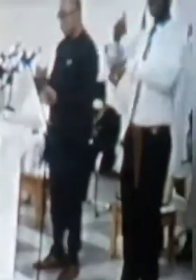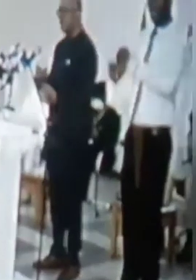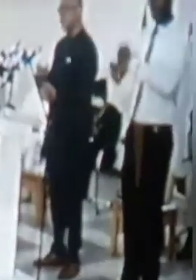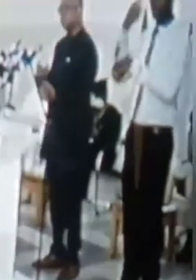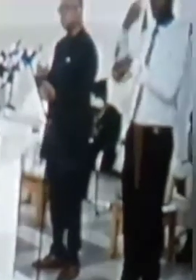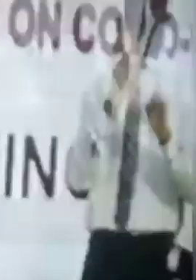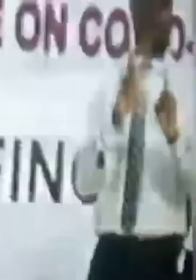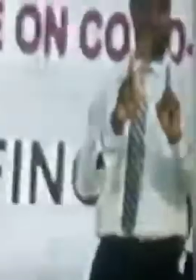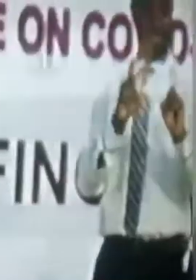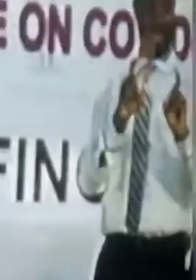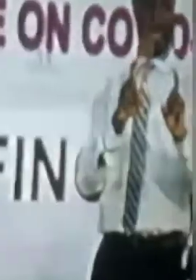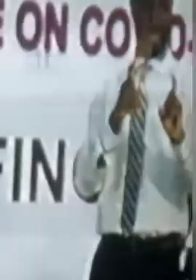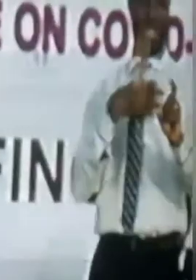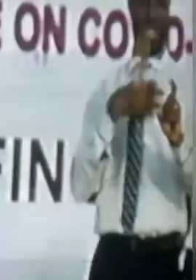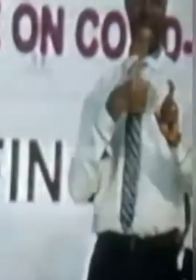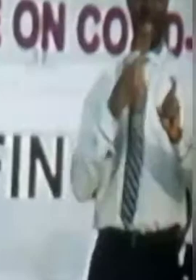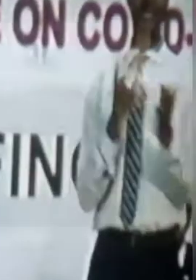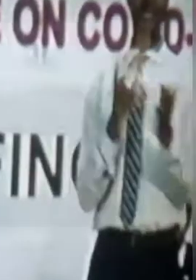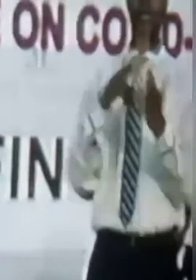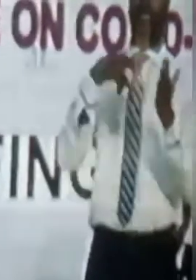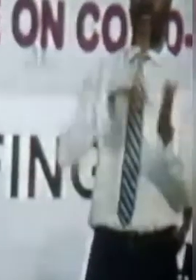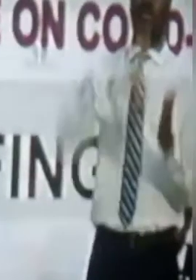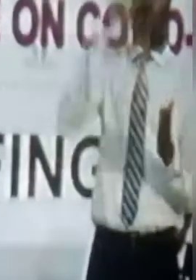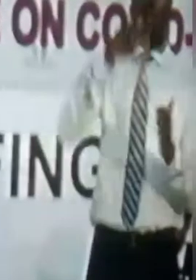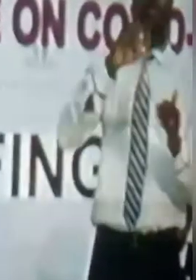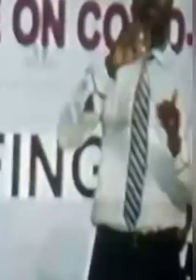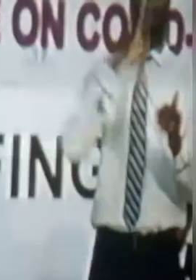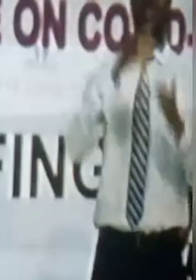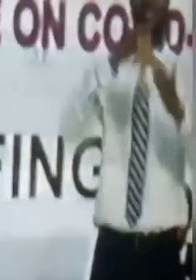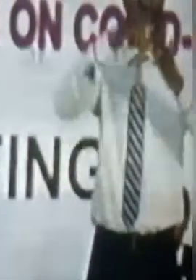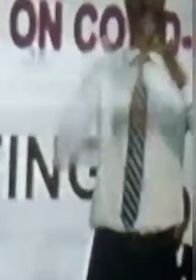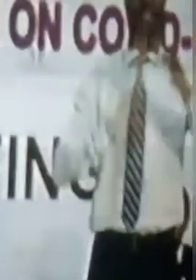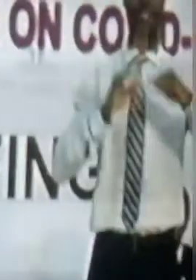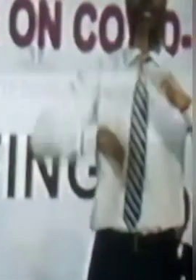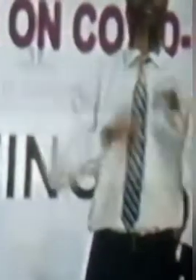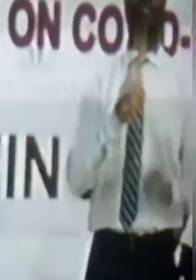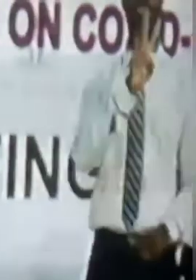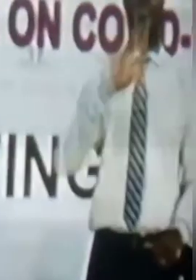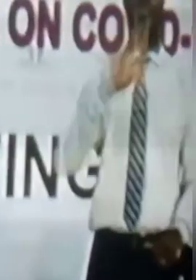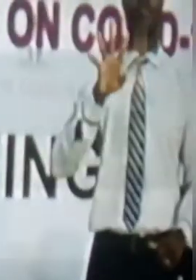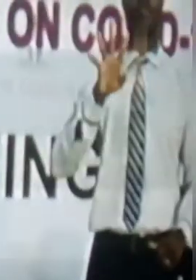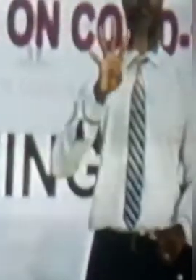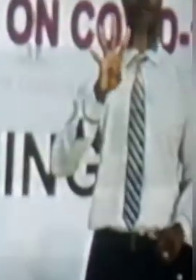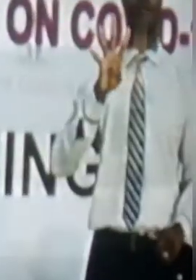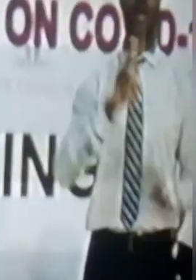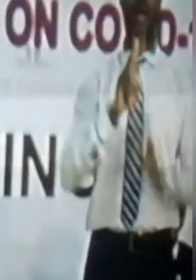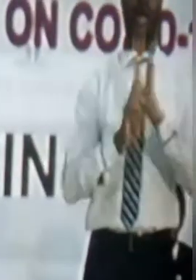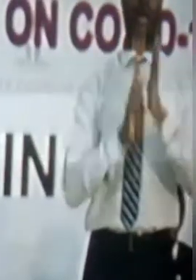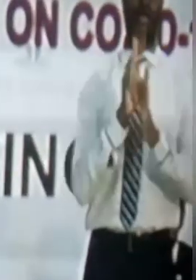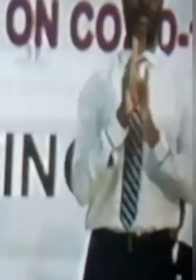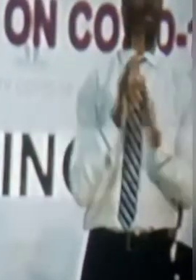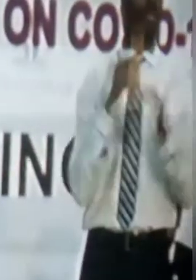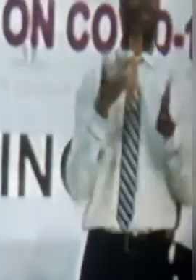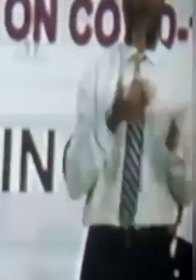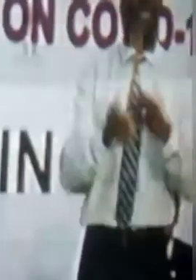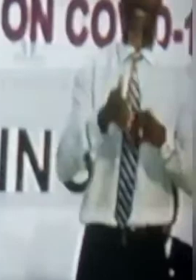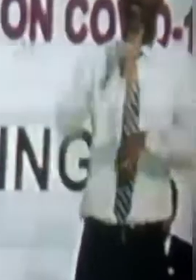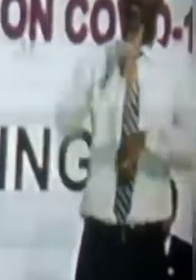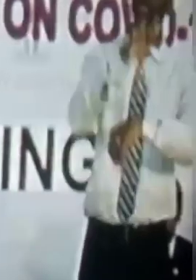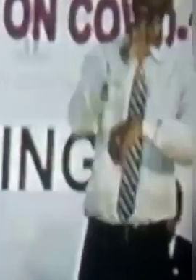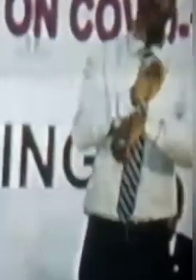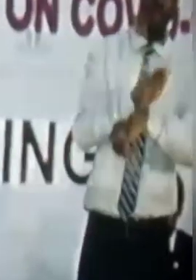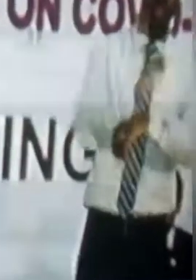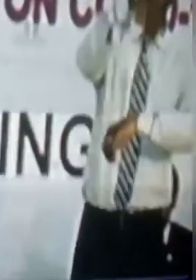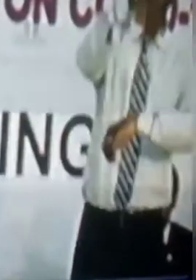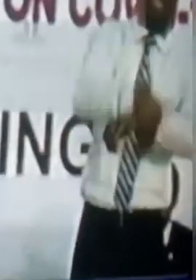will be less than 24 hours. This is the case because sometimes samples come in late in the evening and have to be resorted the next